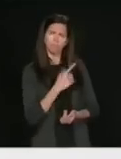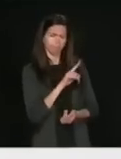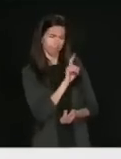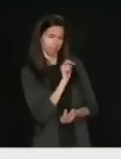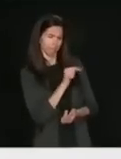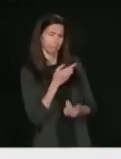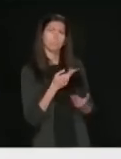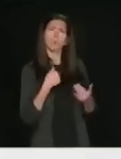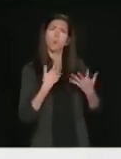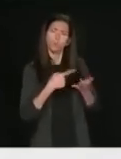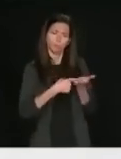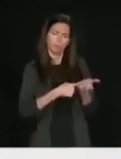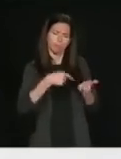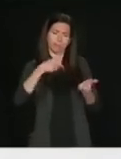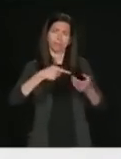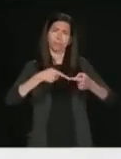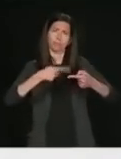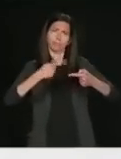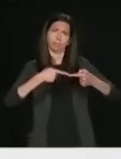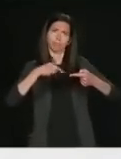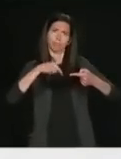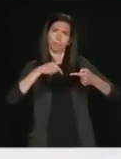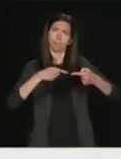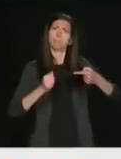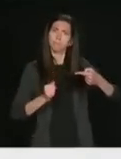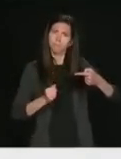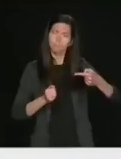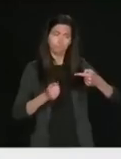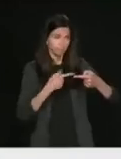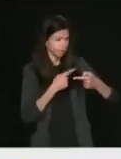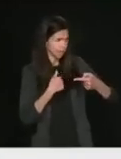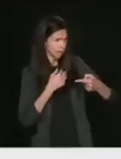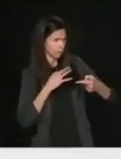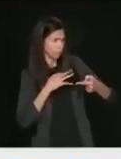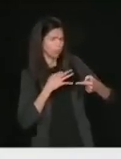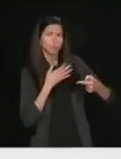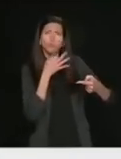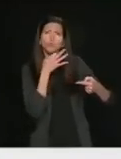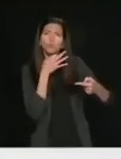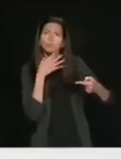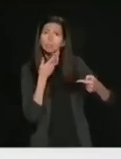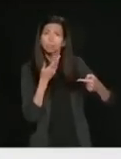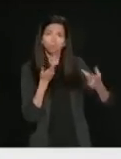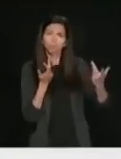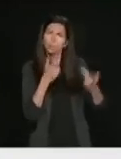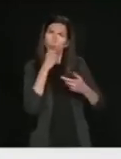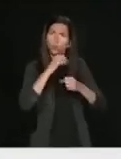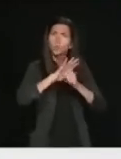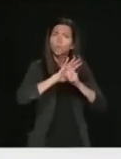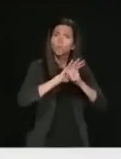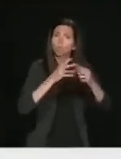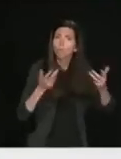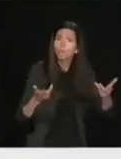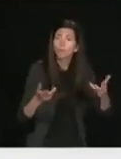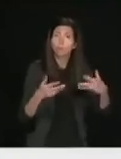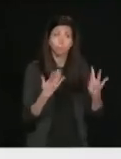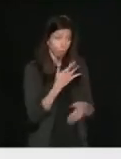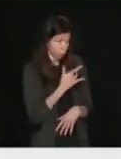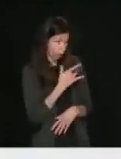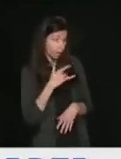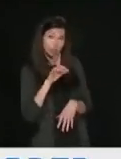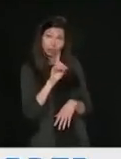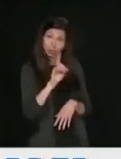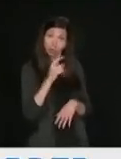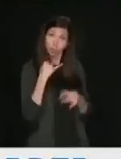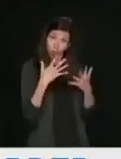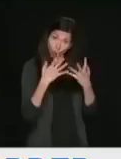on the borders. Was there more pressure from the provinces to maintain the closure till